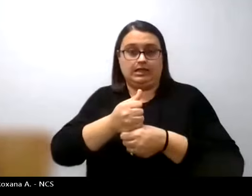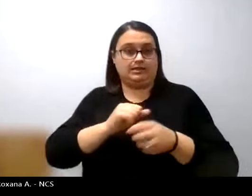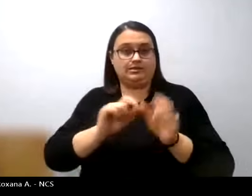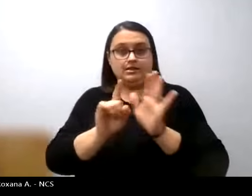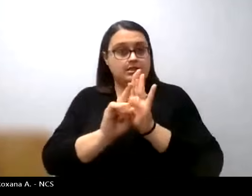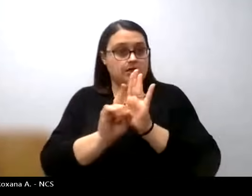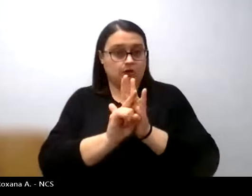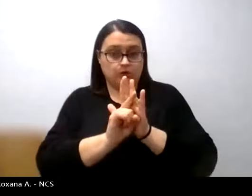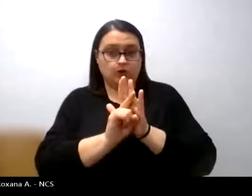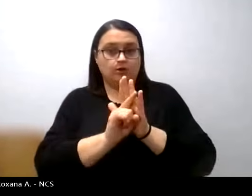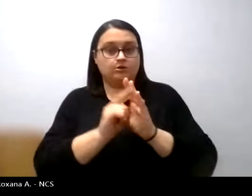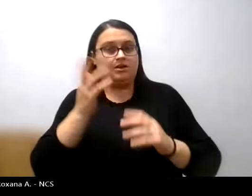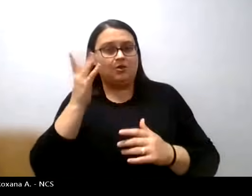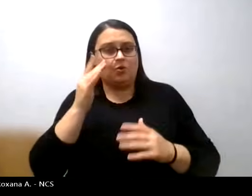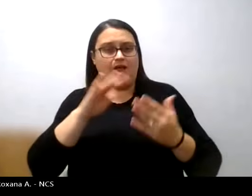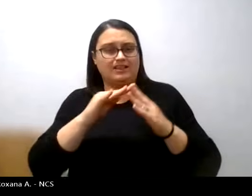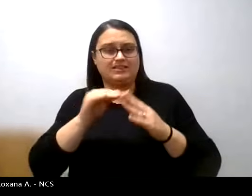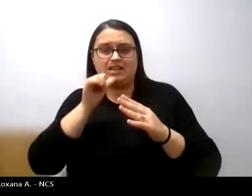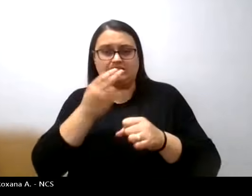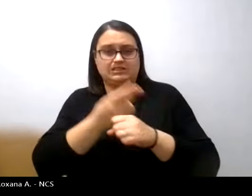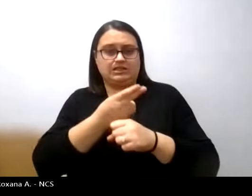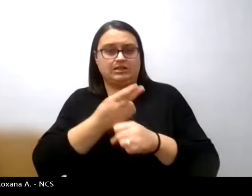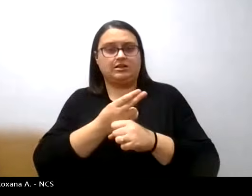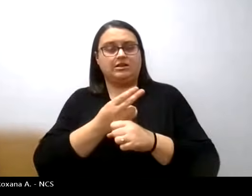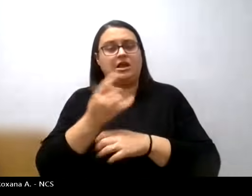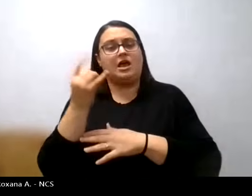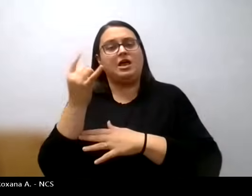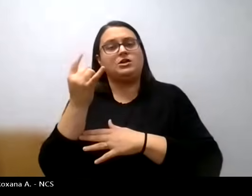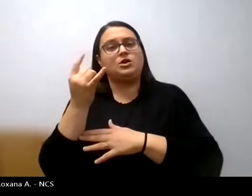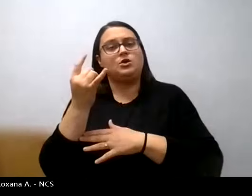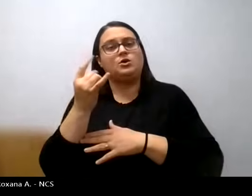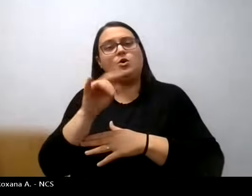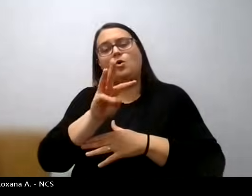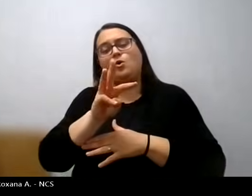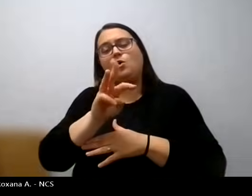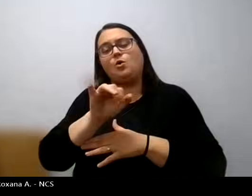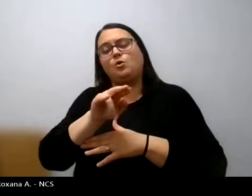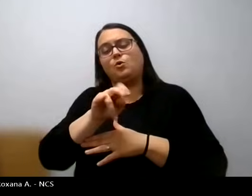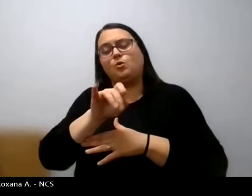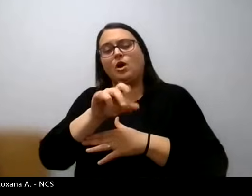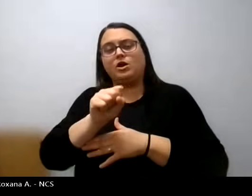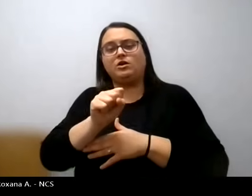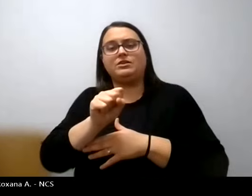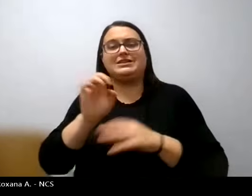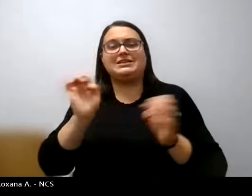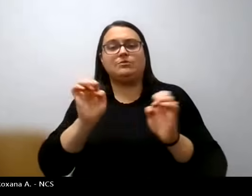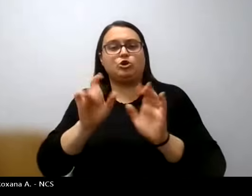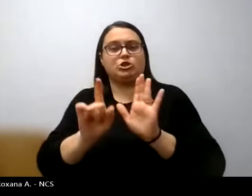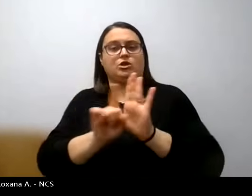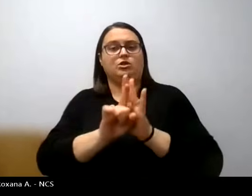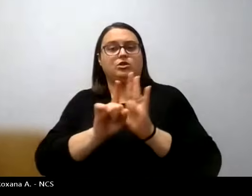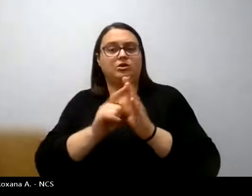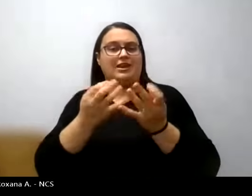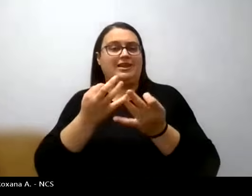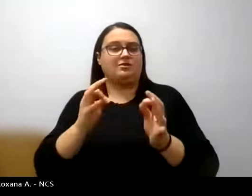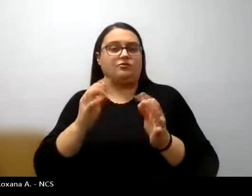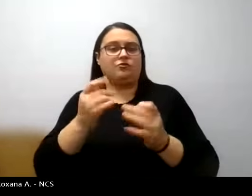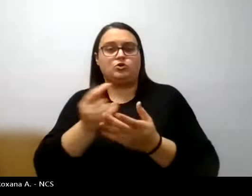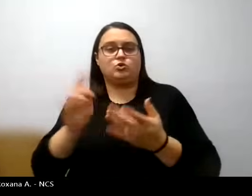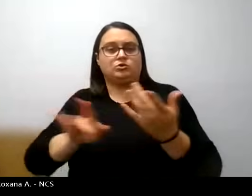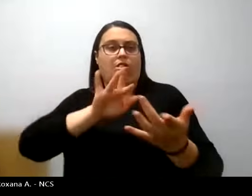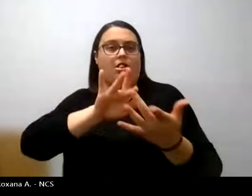alerts. Why is the city not using wireless emergency alerts, which is a best practice and free tool to reach